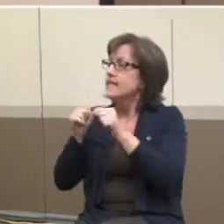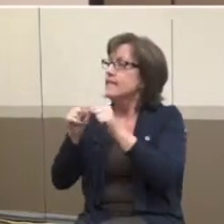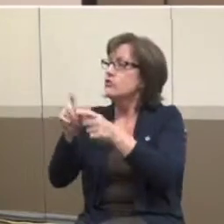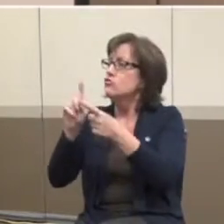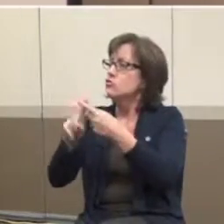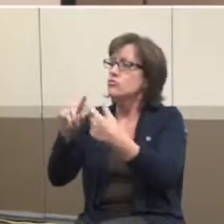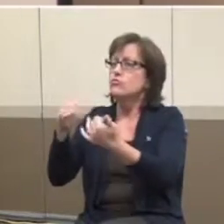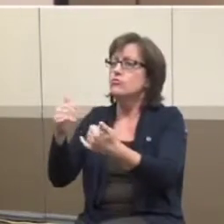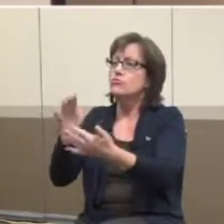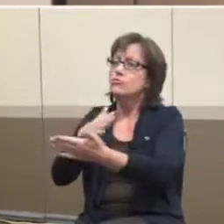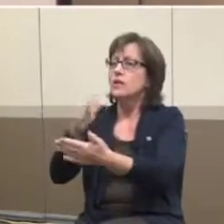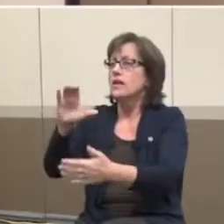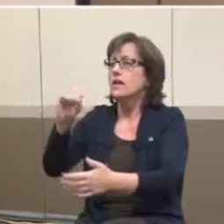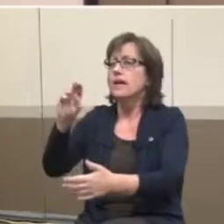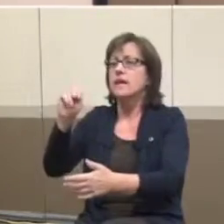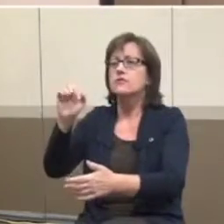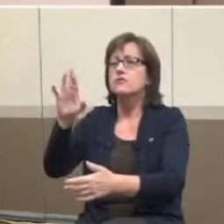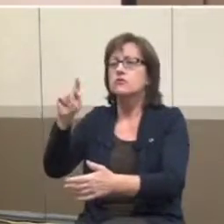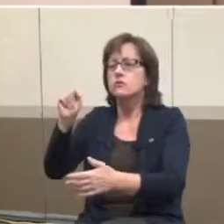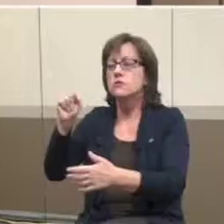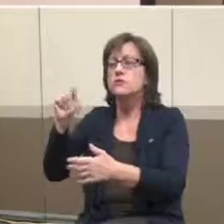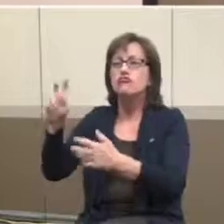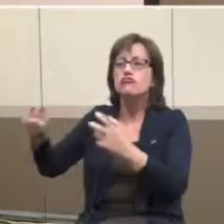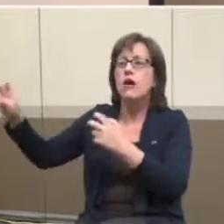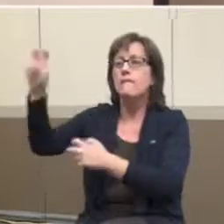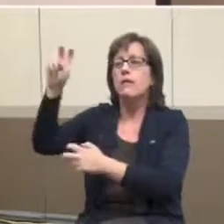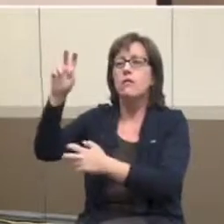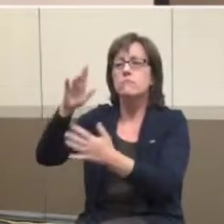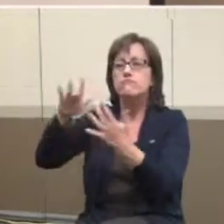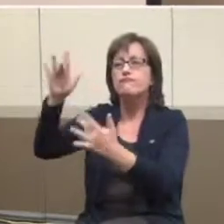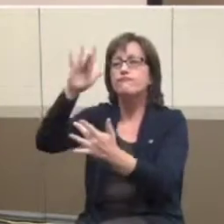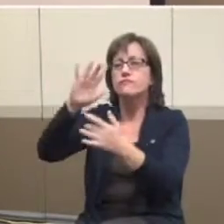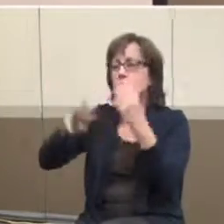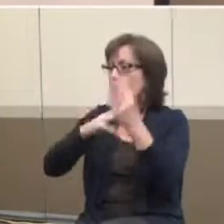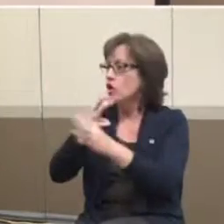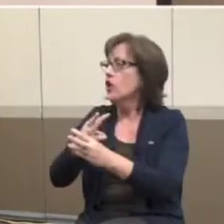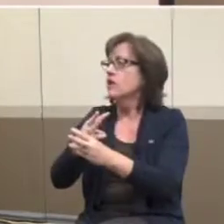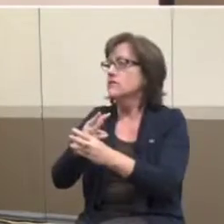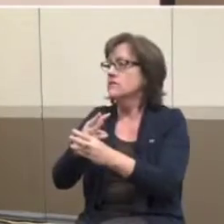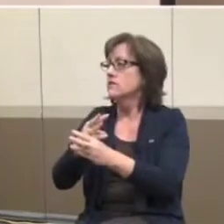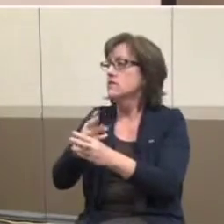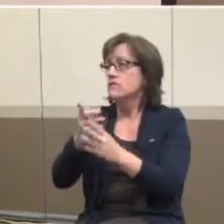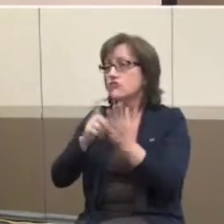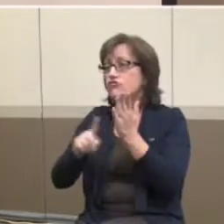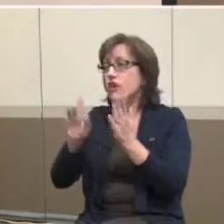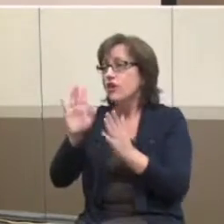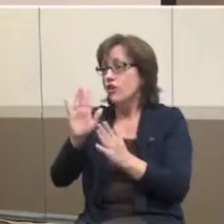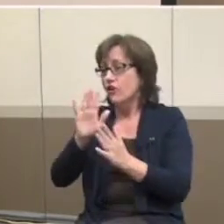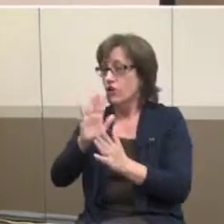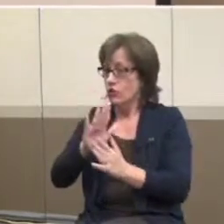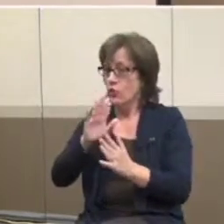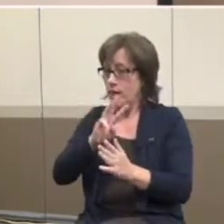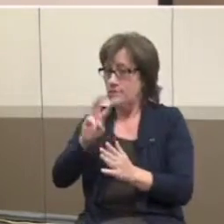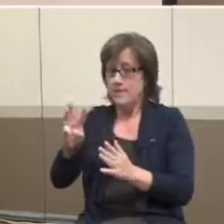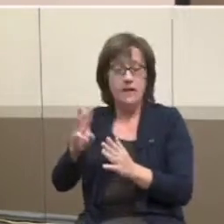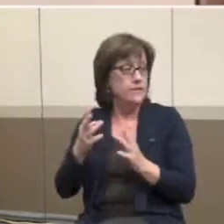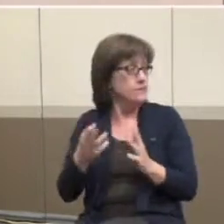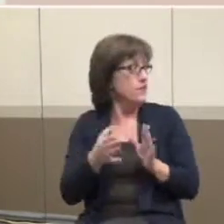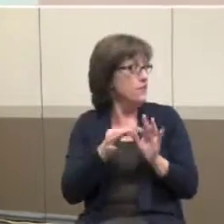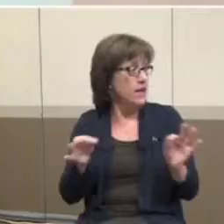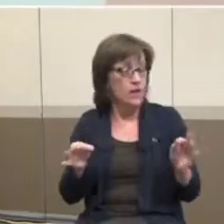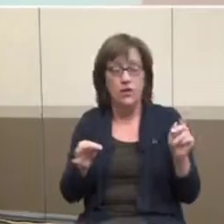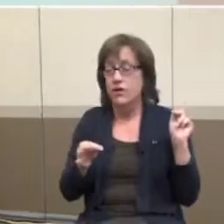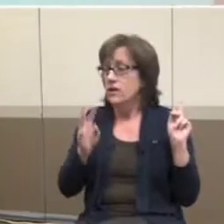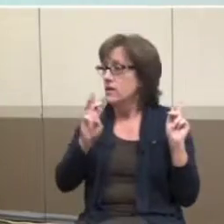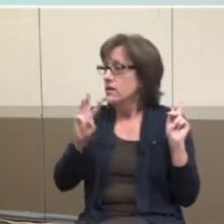concertize. She travels the world. And if you want to check out her website, I really recommend it. It's right